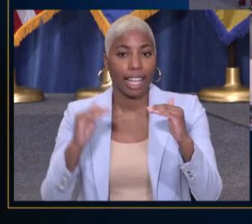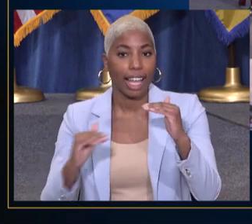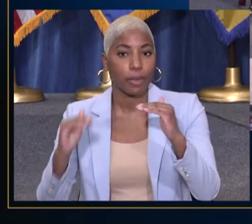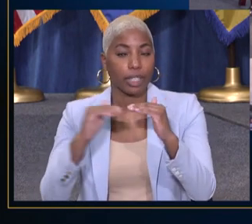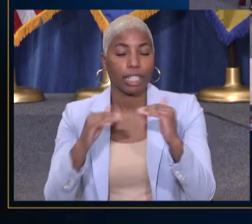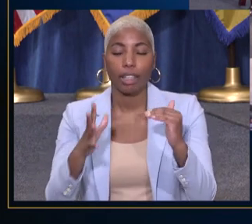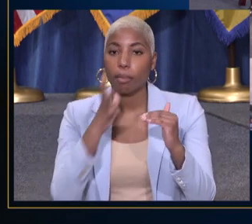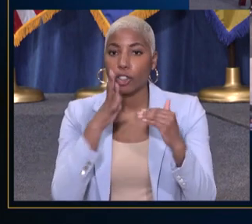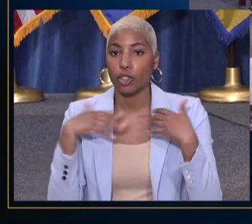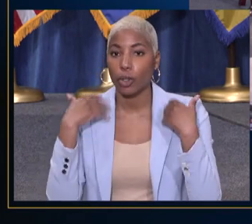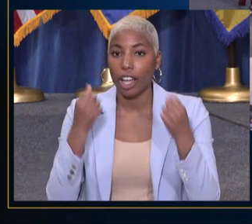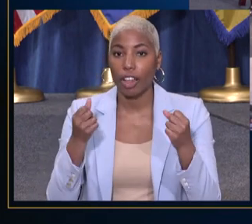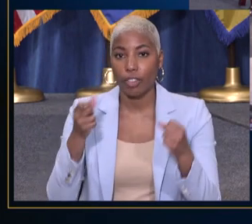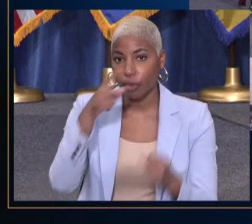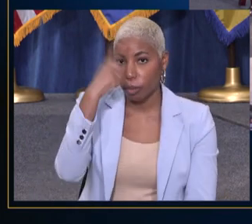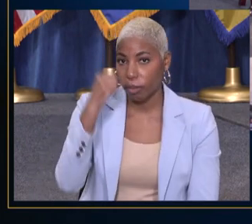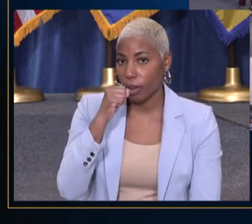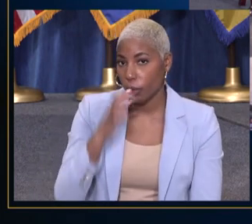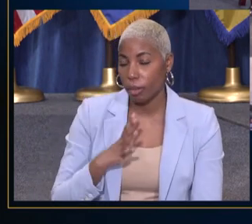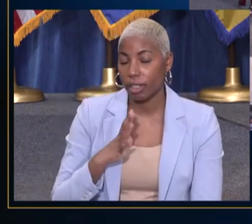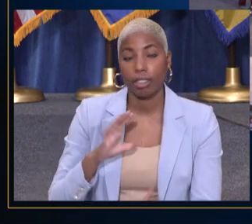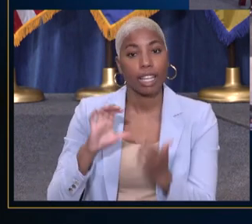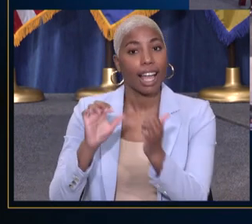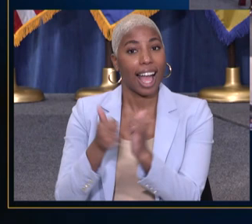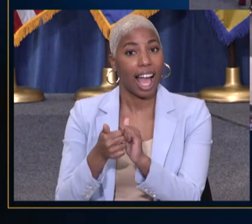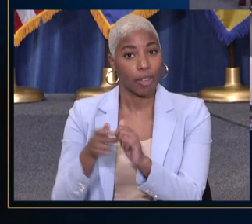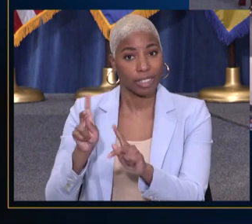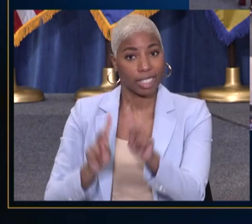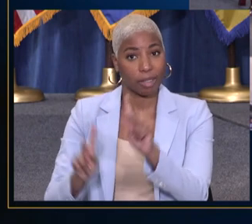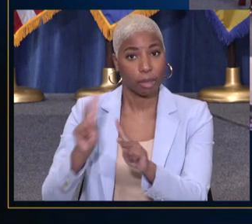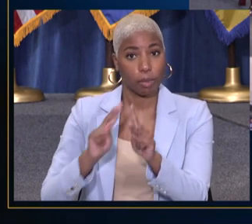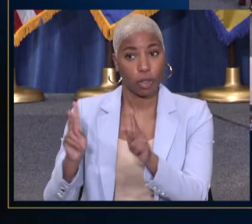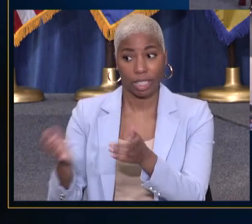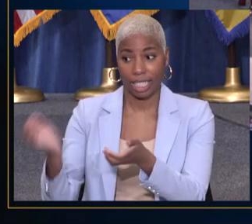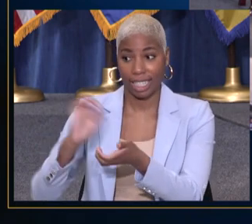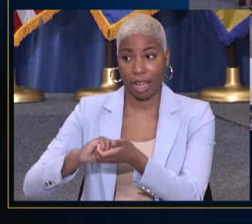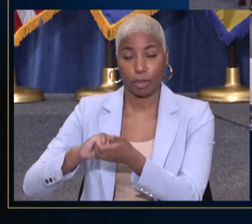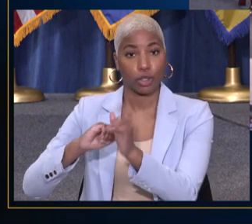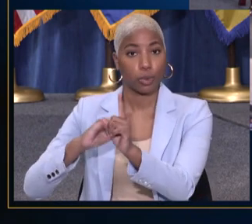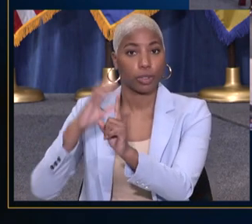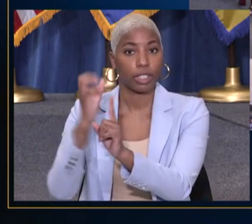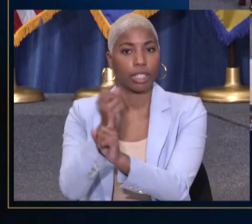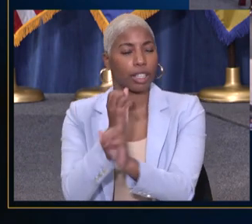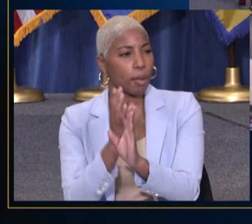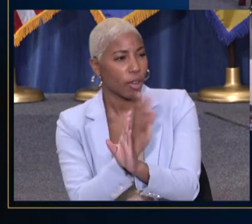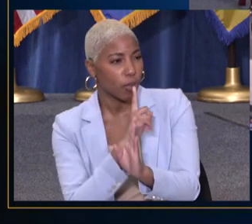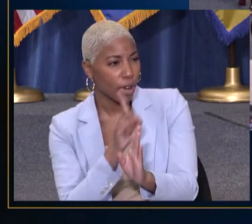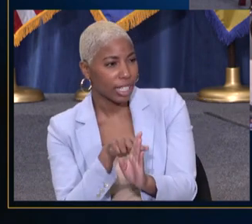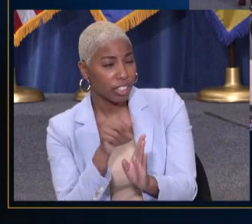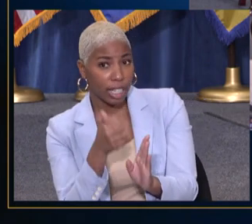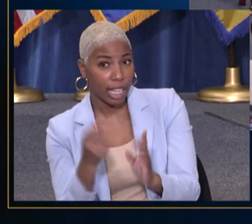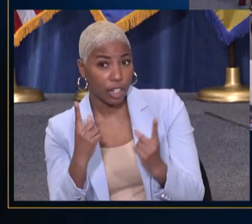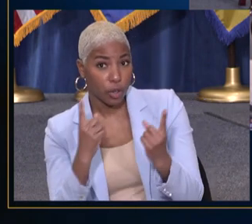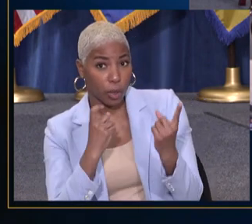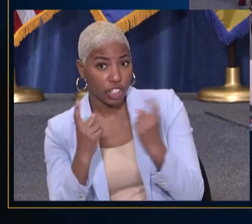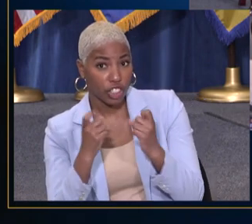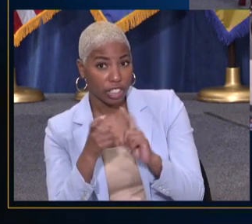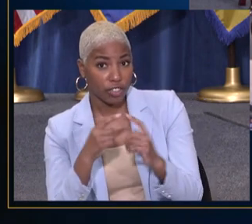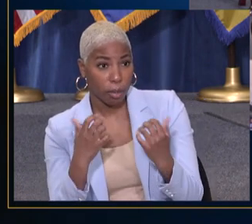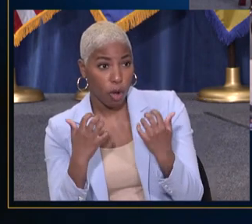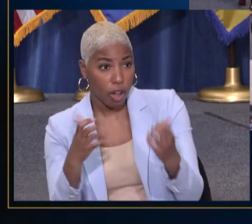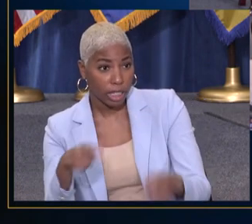Black women, and how can stakeholders collaborate to achieve these goals? And right before you answer, if there are any questions in the